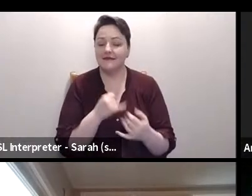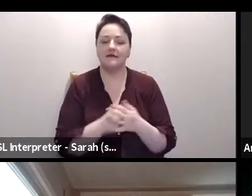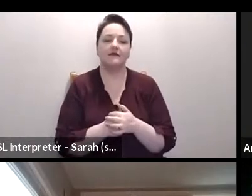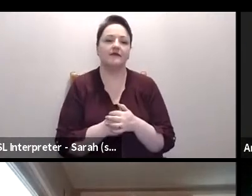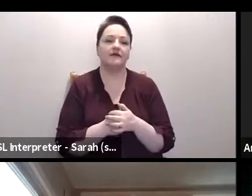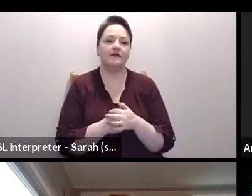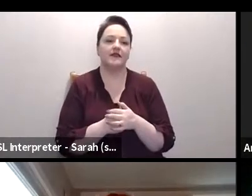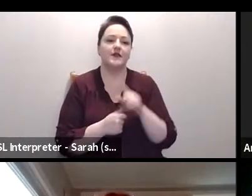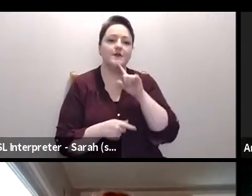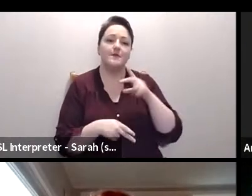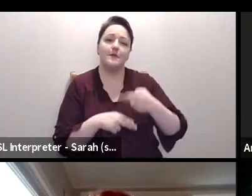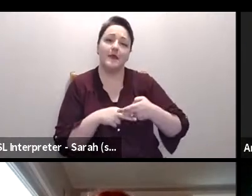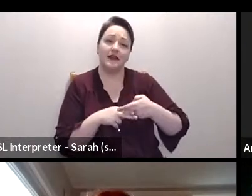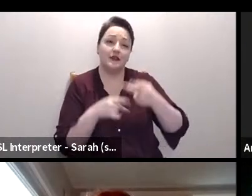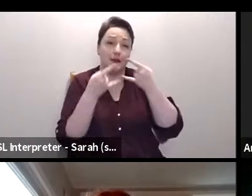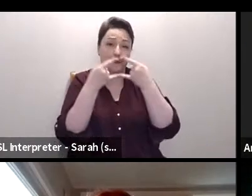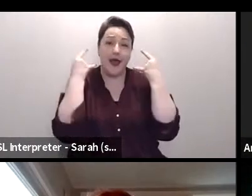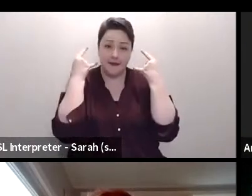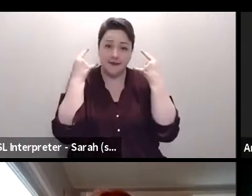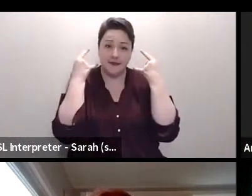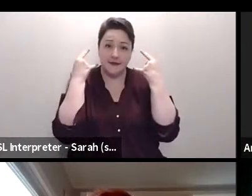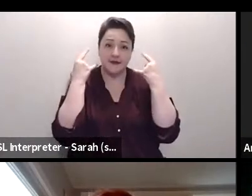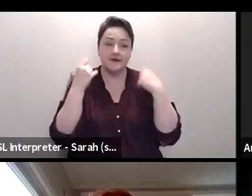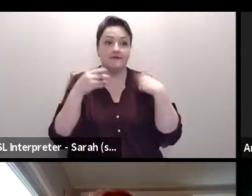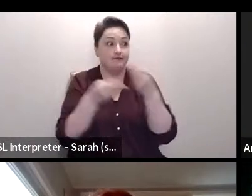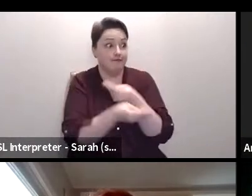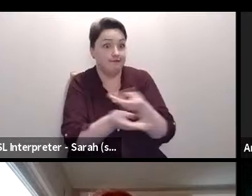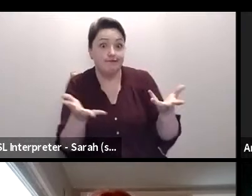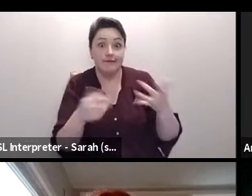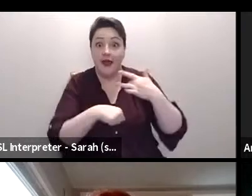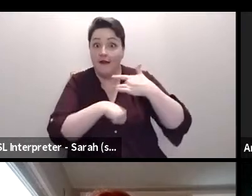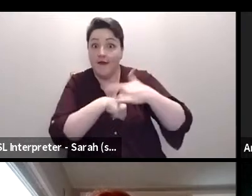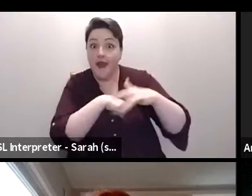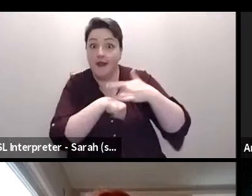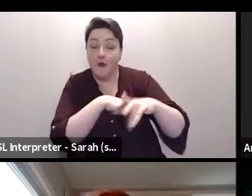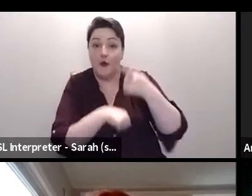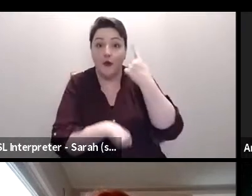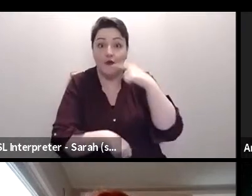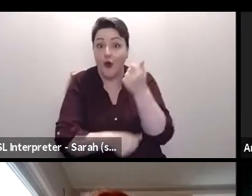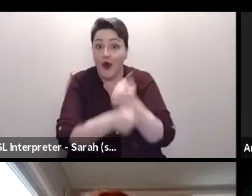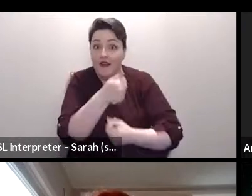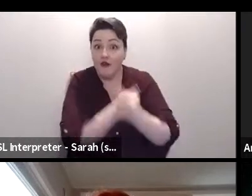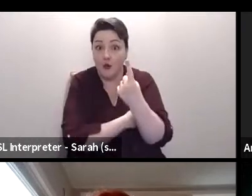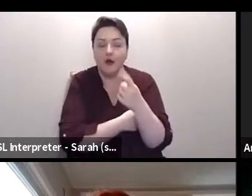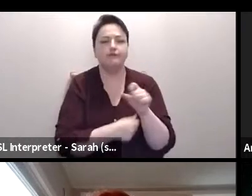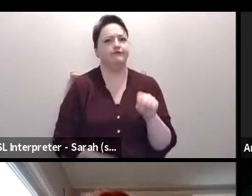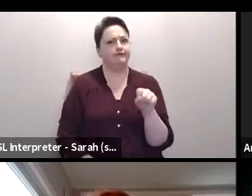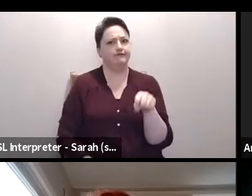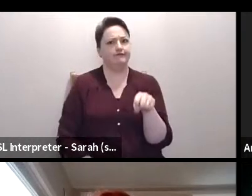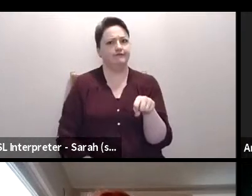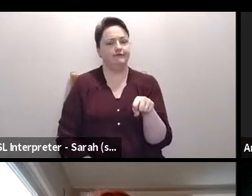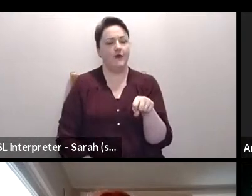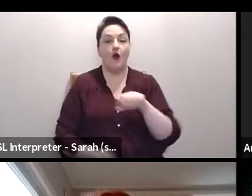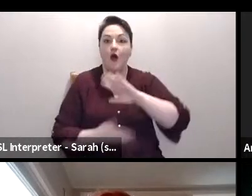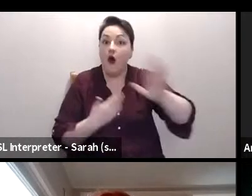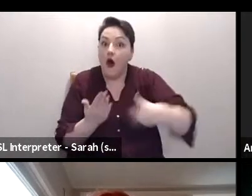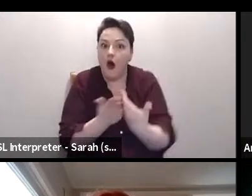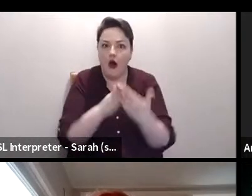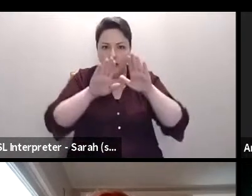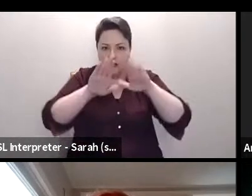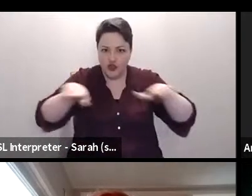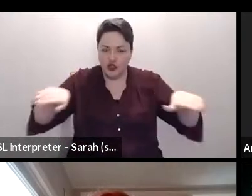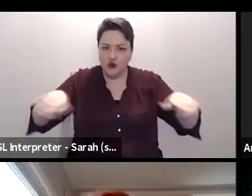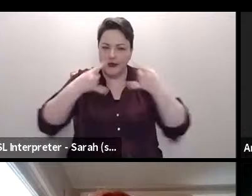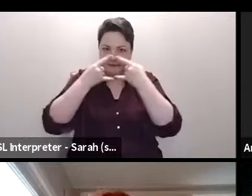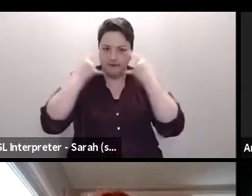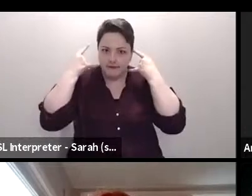about masks, making masks available to kids. Yes, these are available. If there's no child who should not